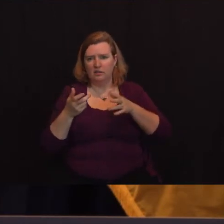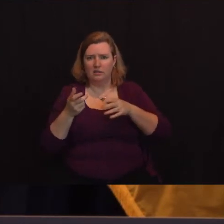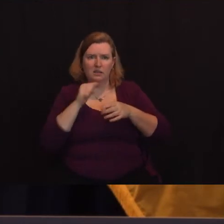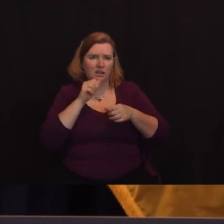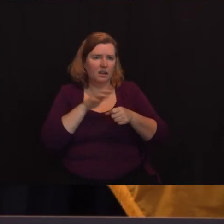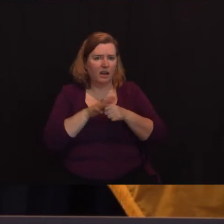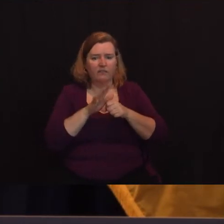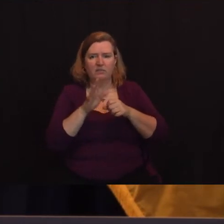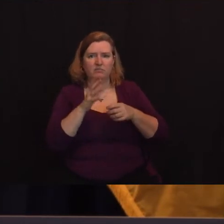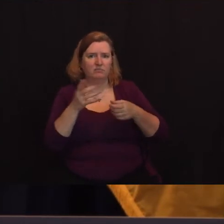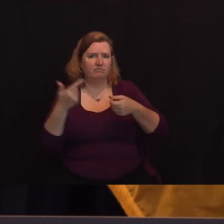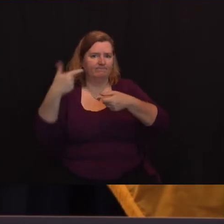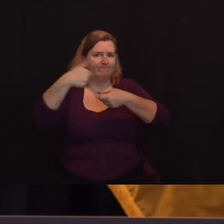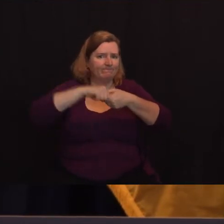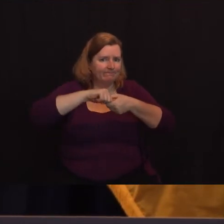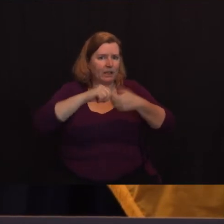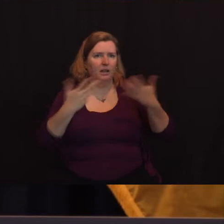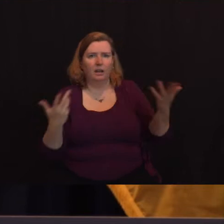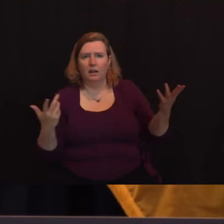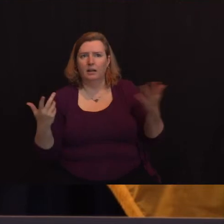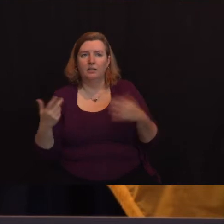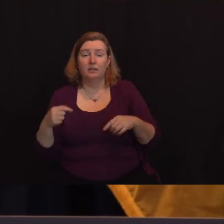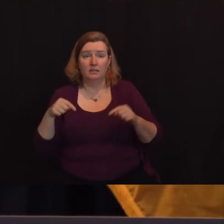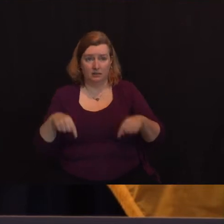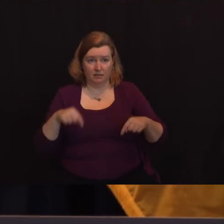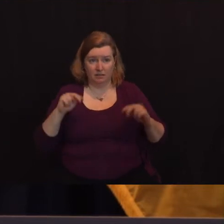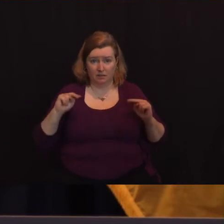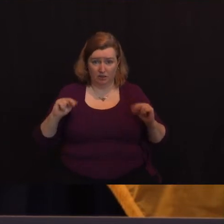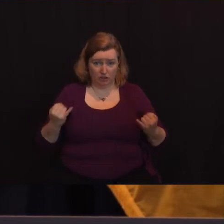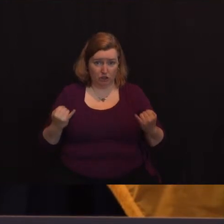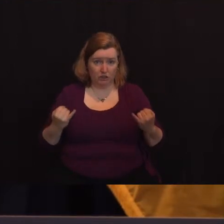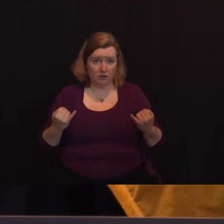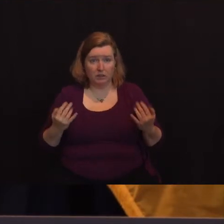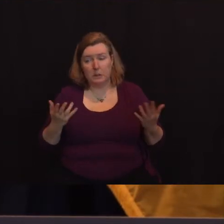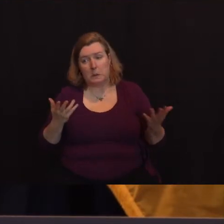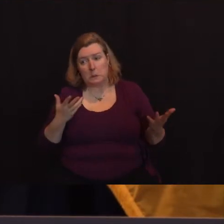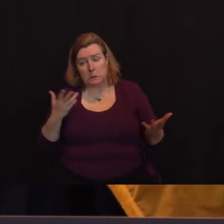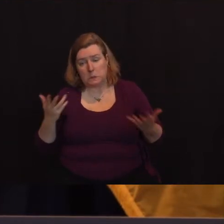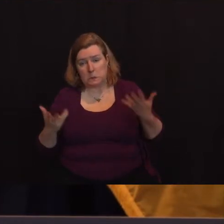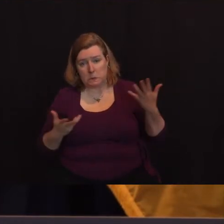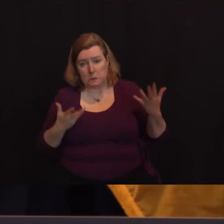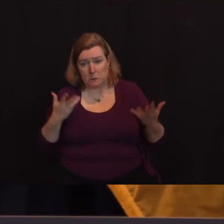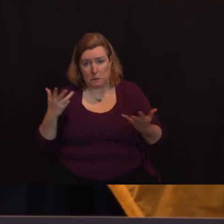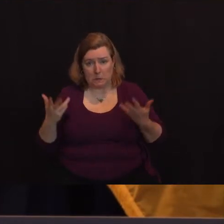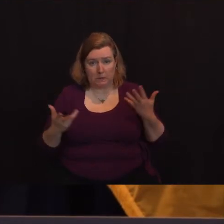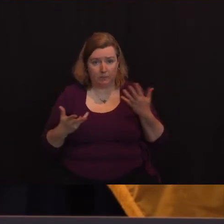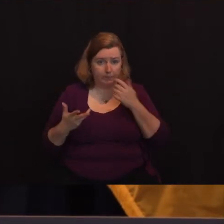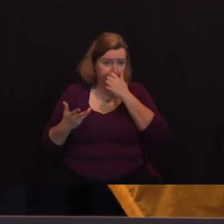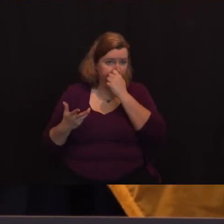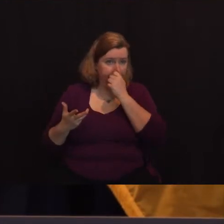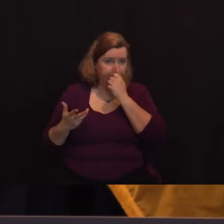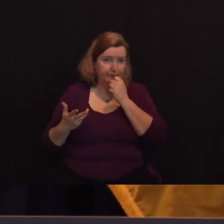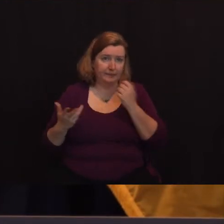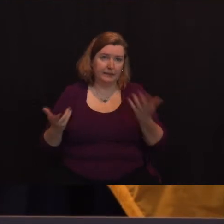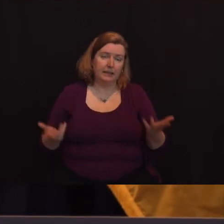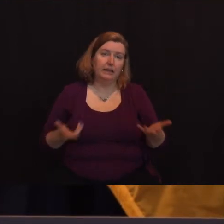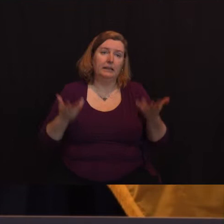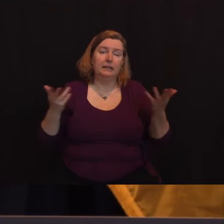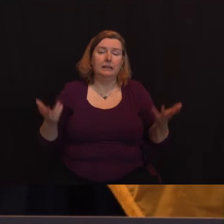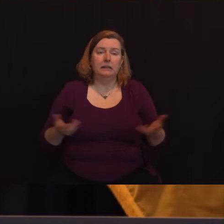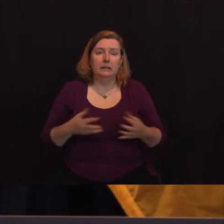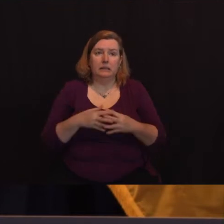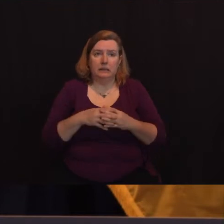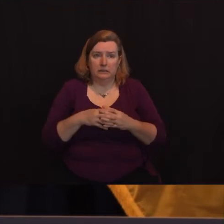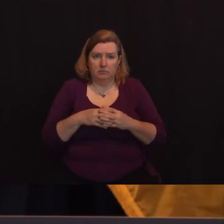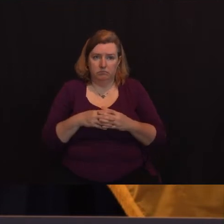here, outside a general challenge of getting drivers to drive fuel trucks. It's a lot